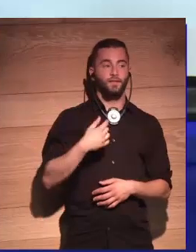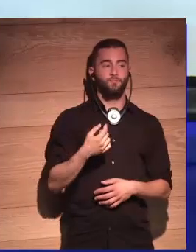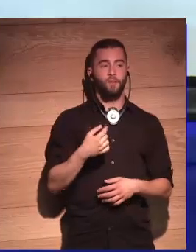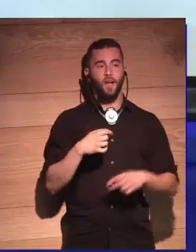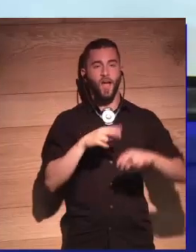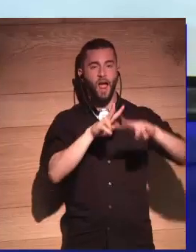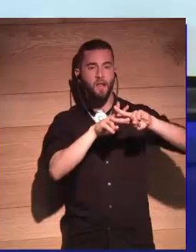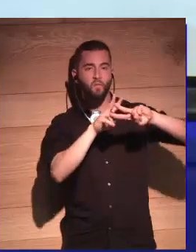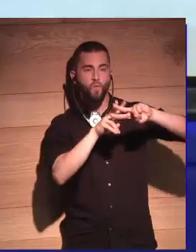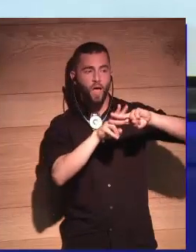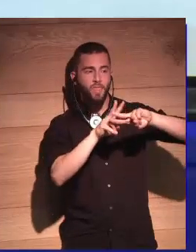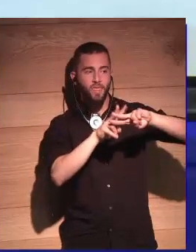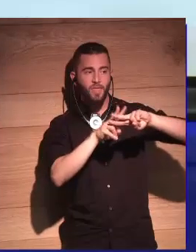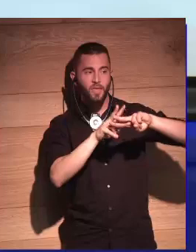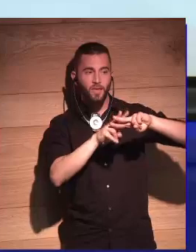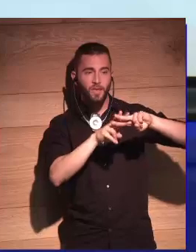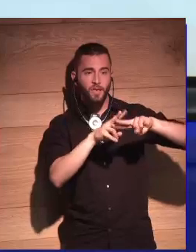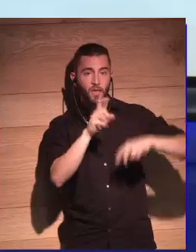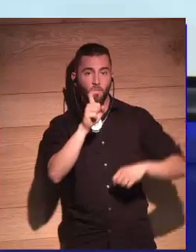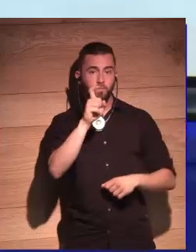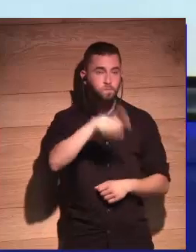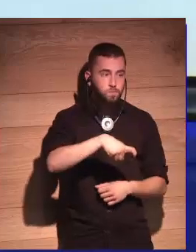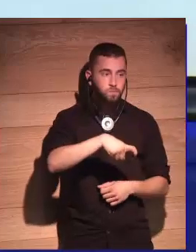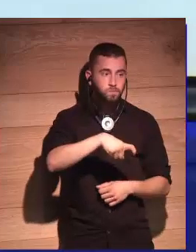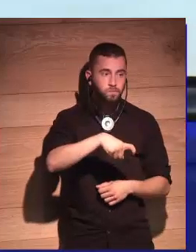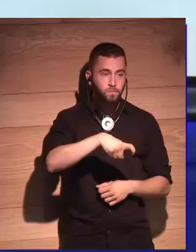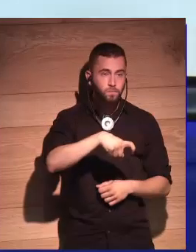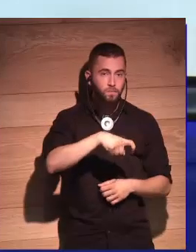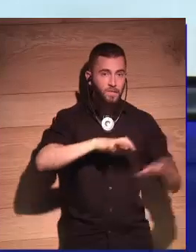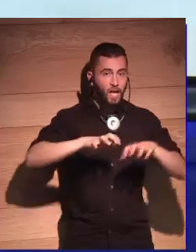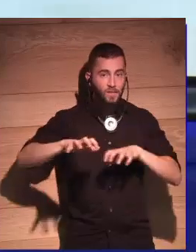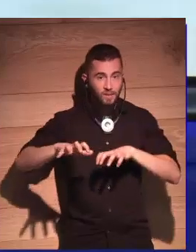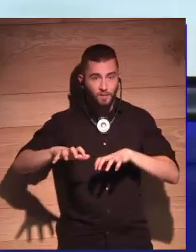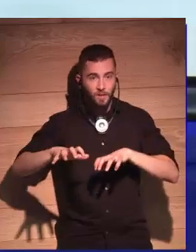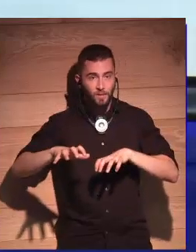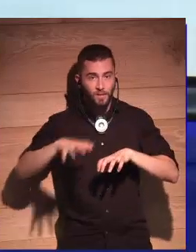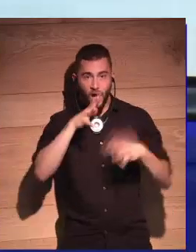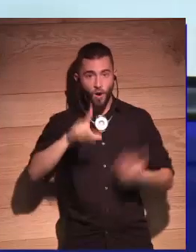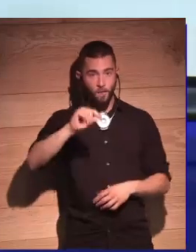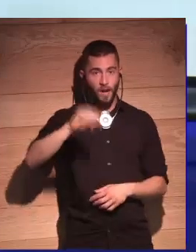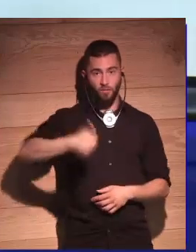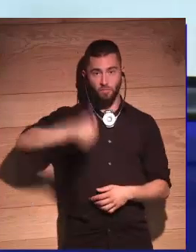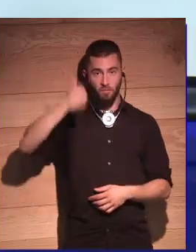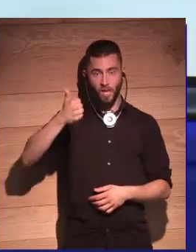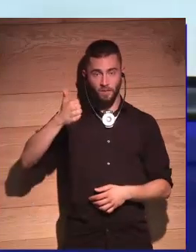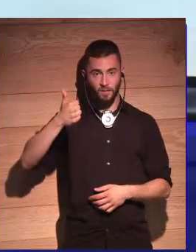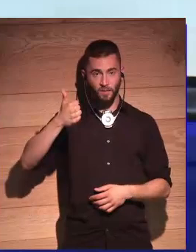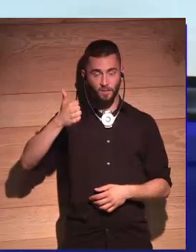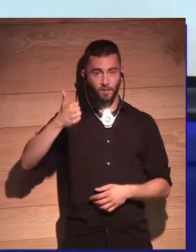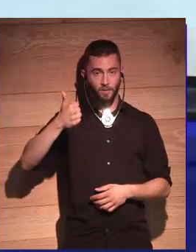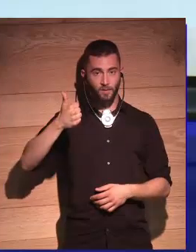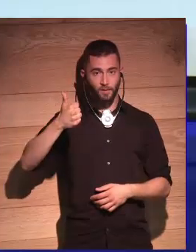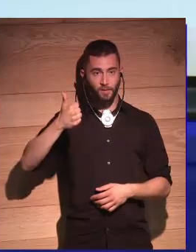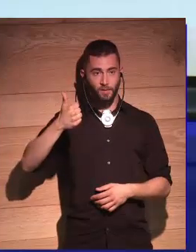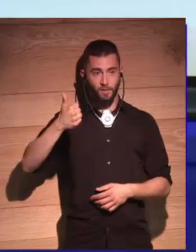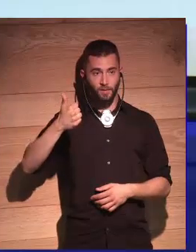And then they'll make it so cheap that it'll be just built into your phone, for example. And I